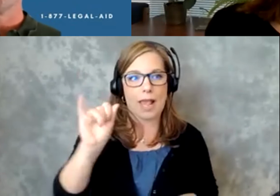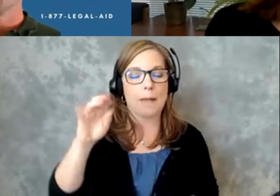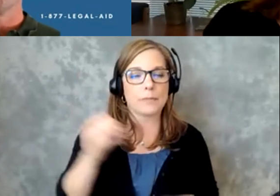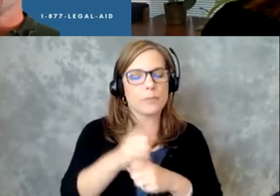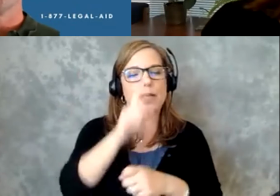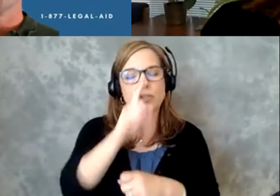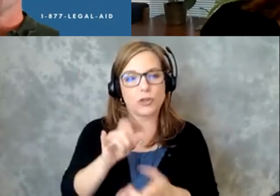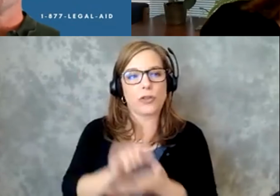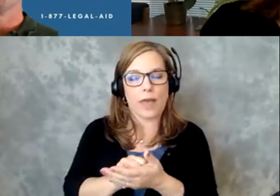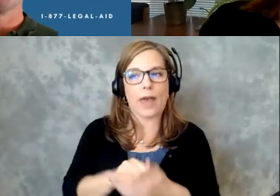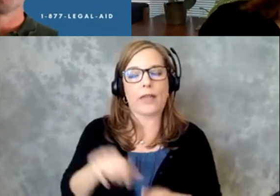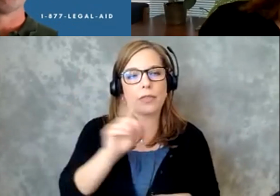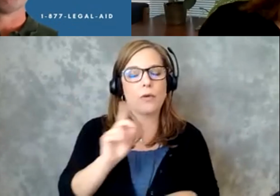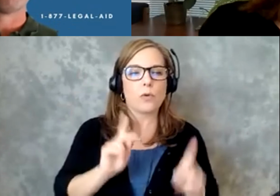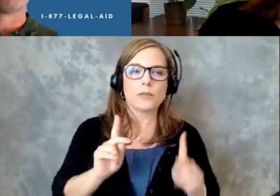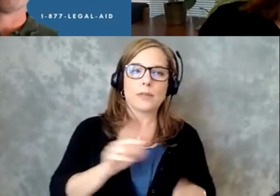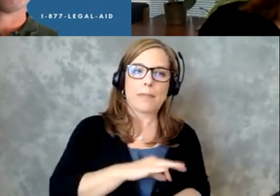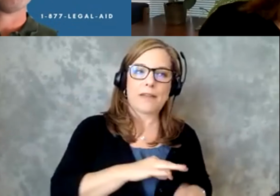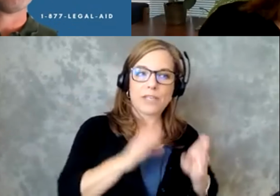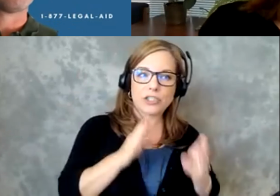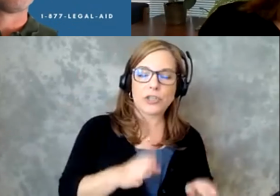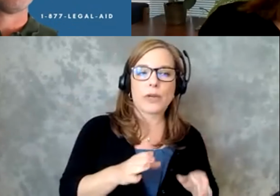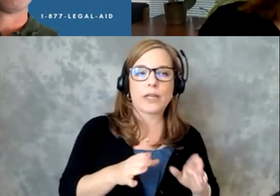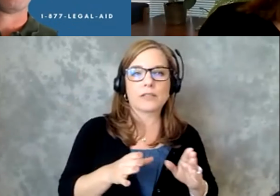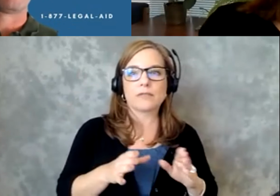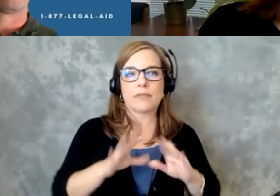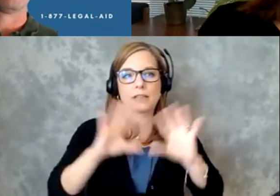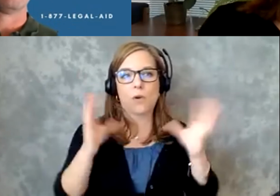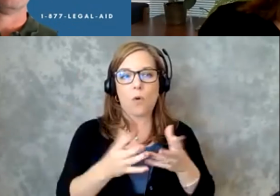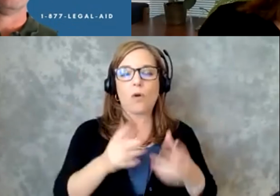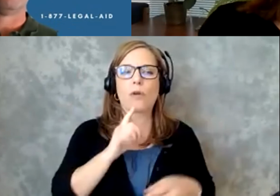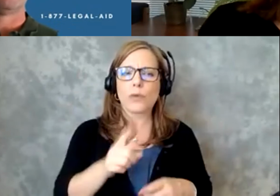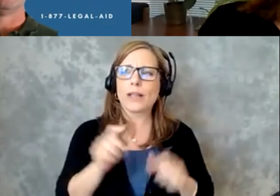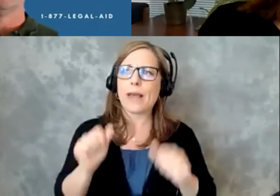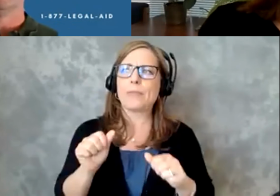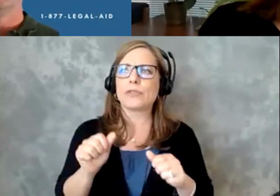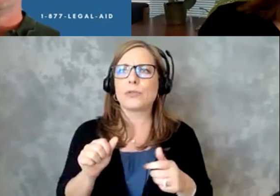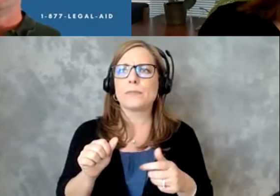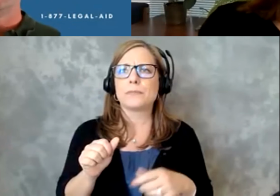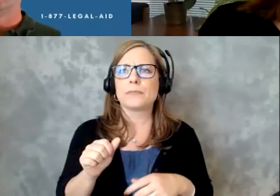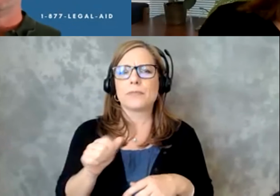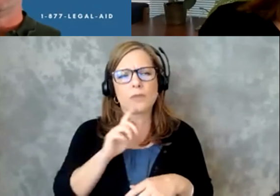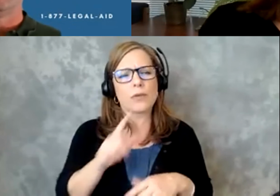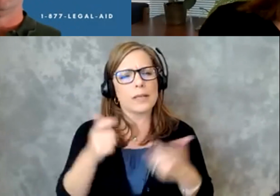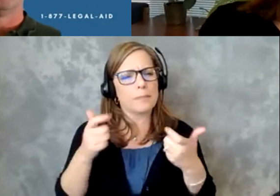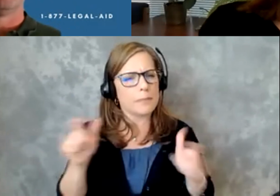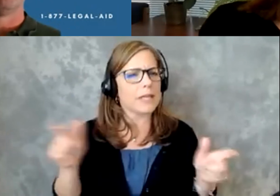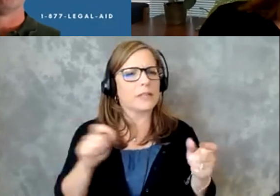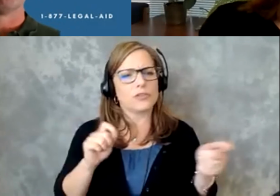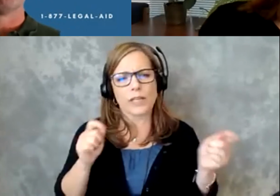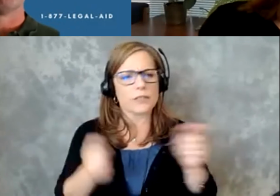Medi-Cal beneficiaries as a whole are really able to reap, the really transformative pieces that CalAIM can